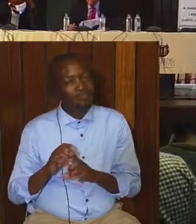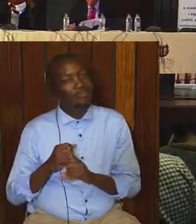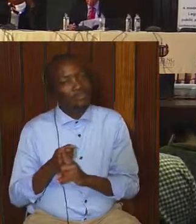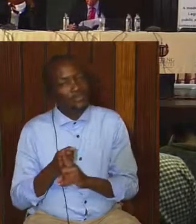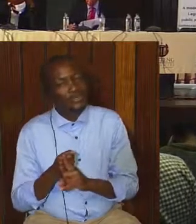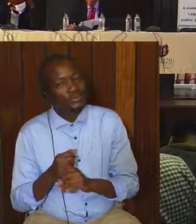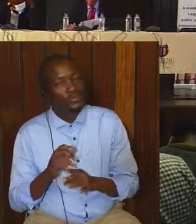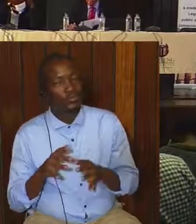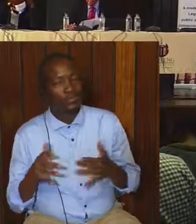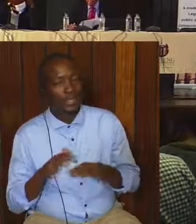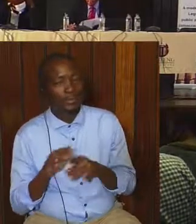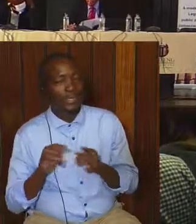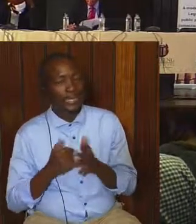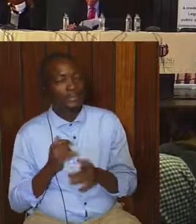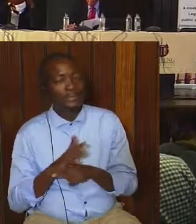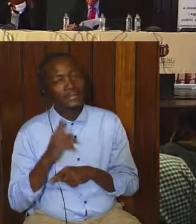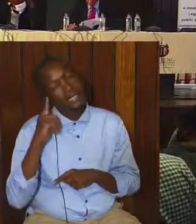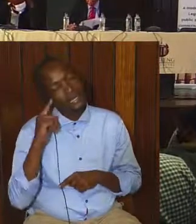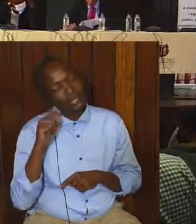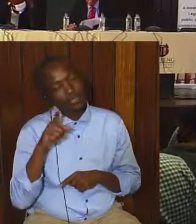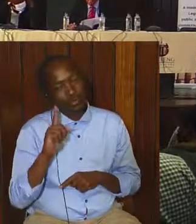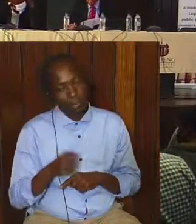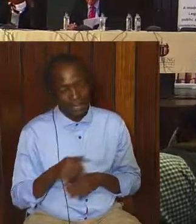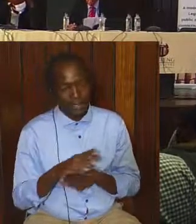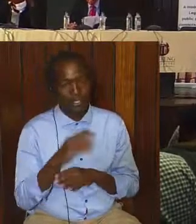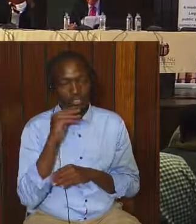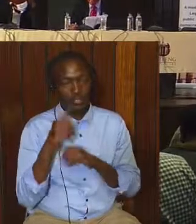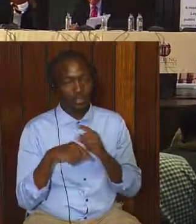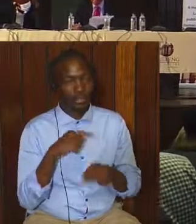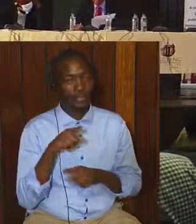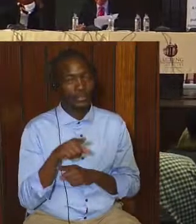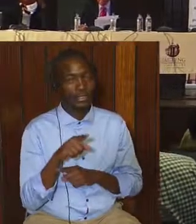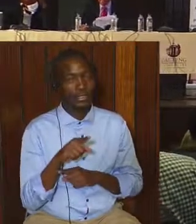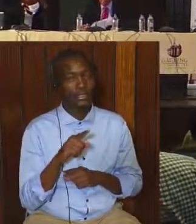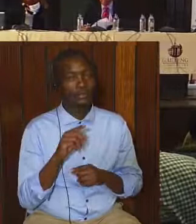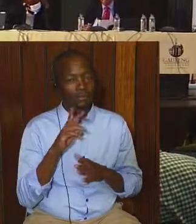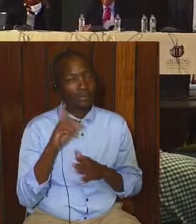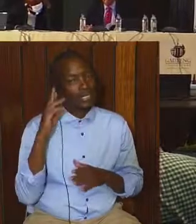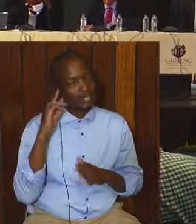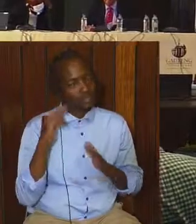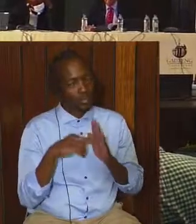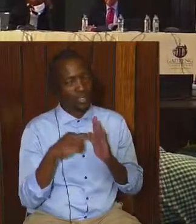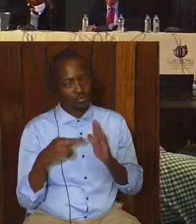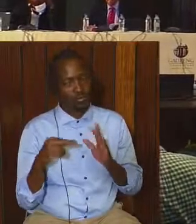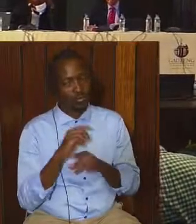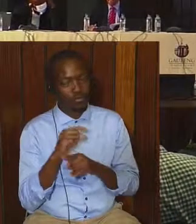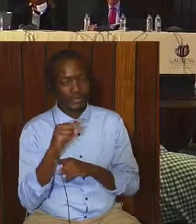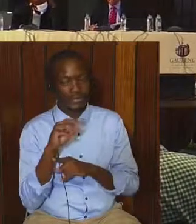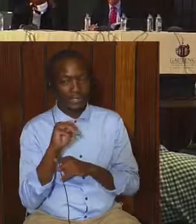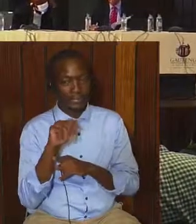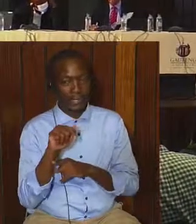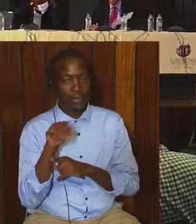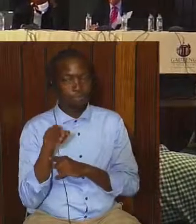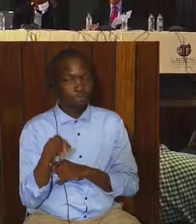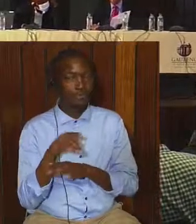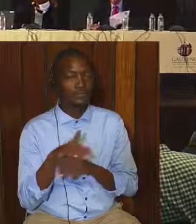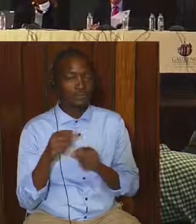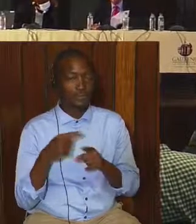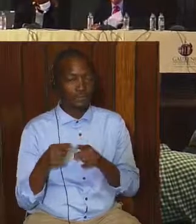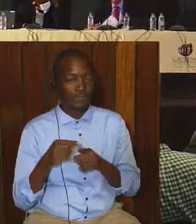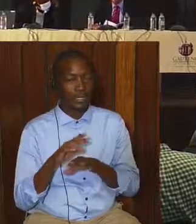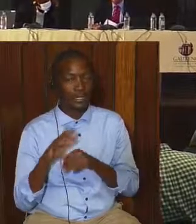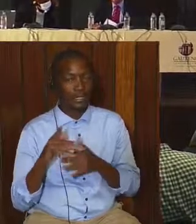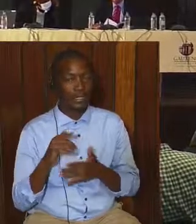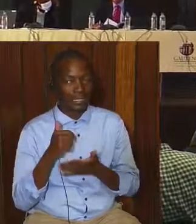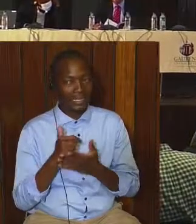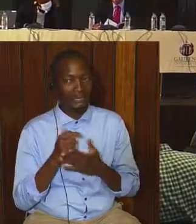just talk to that, because there is a role that the GMA is playing. It can't be just they're helping the